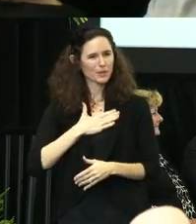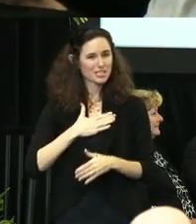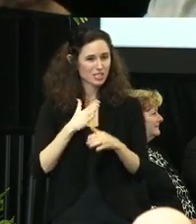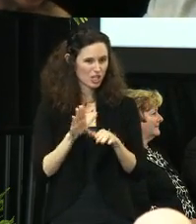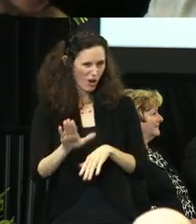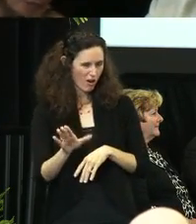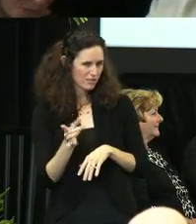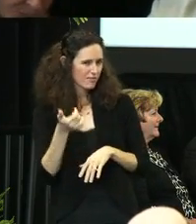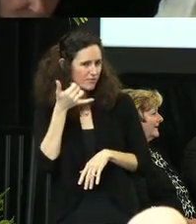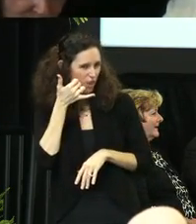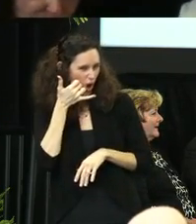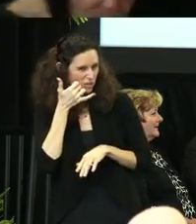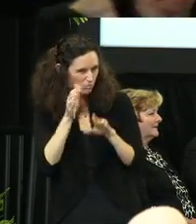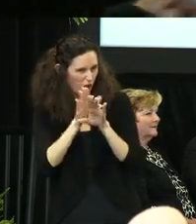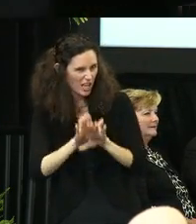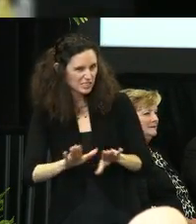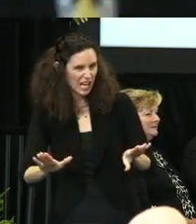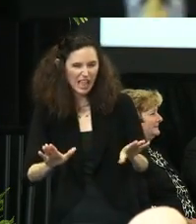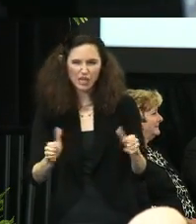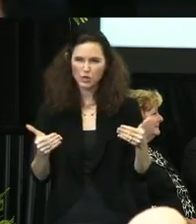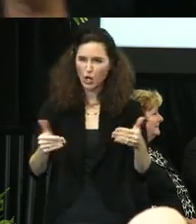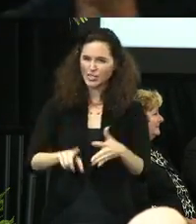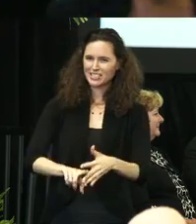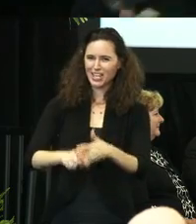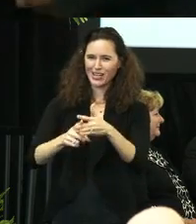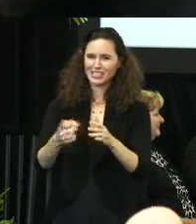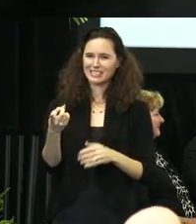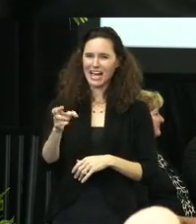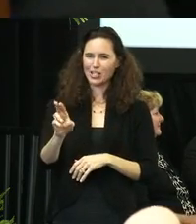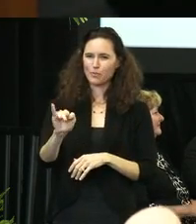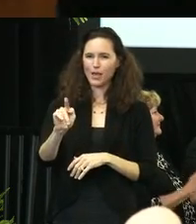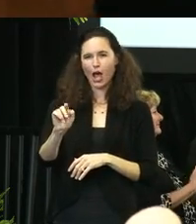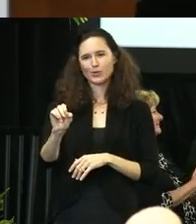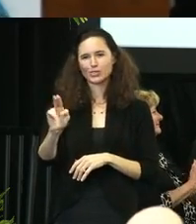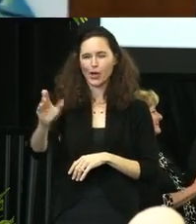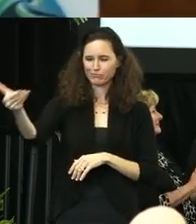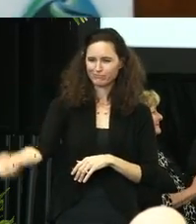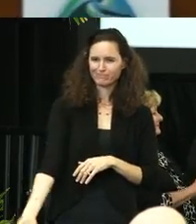cell phones, and we're going to get everything started. So, Dr. Biotto.